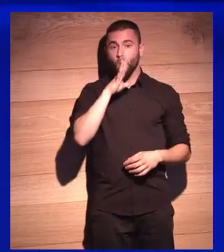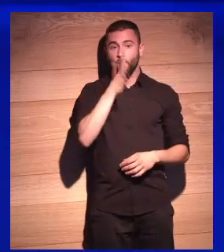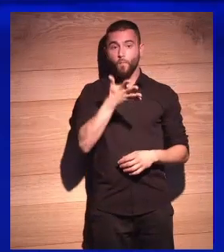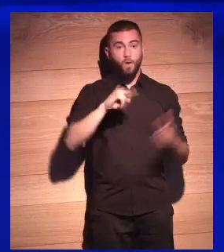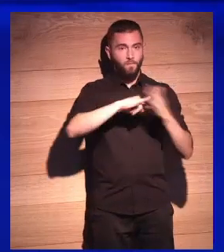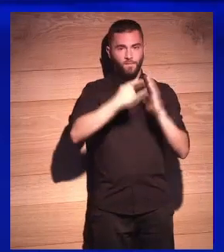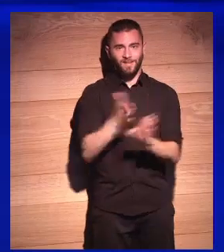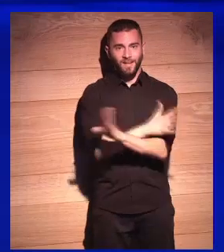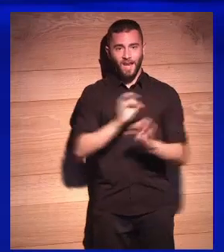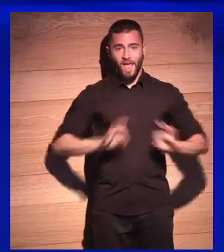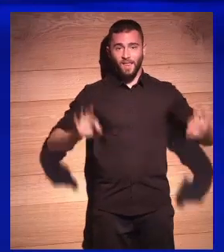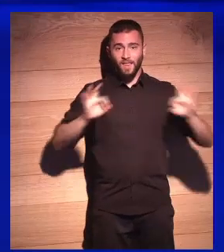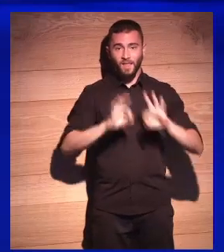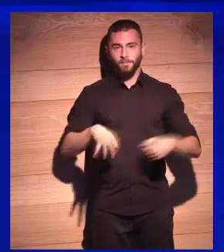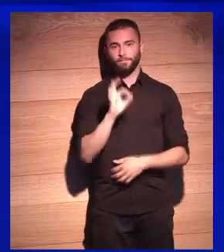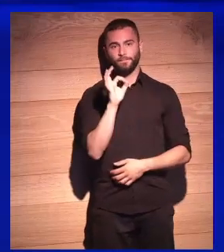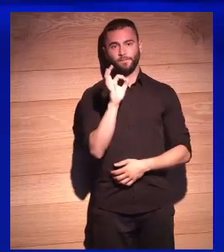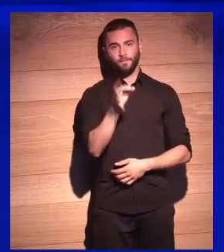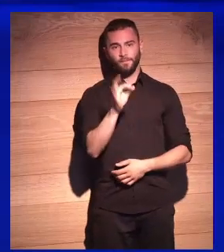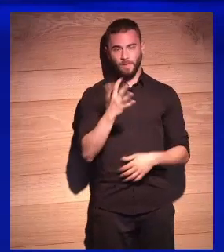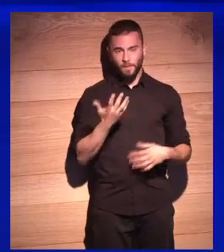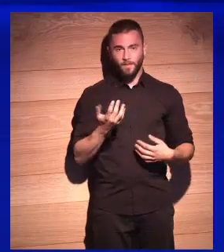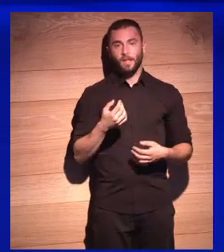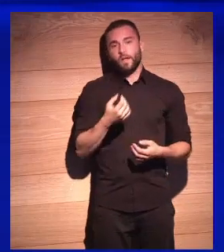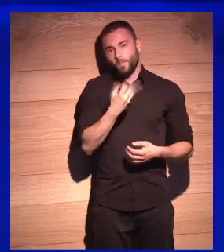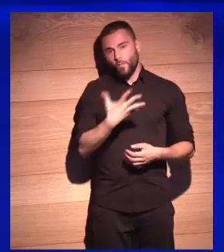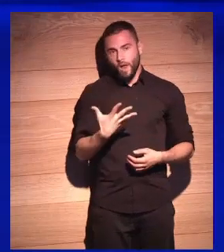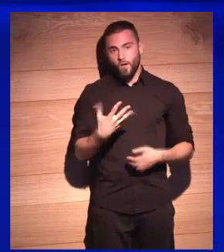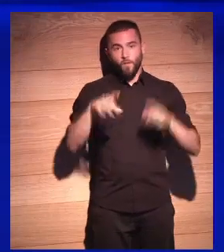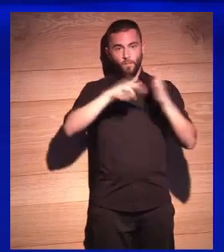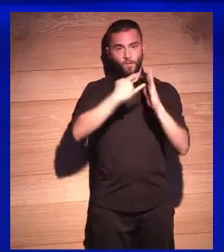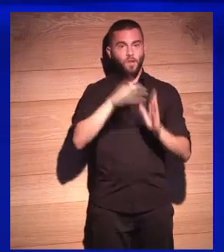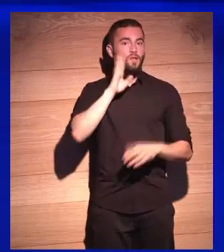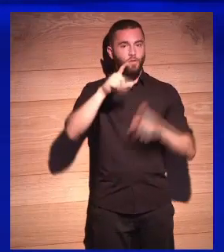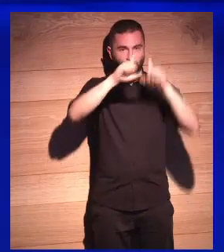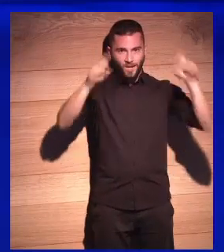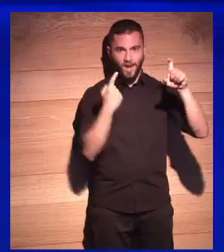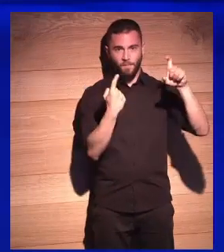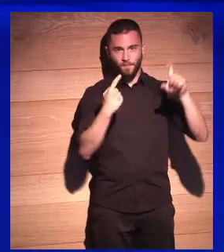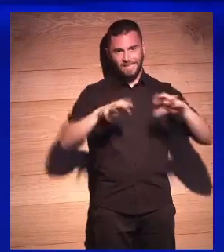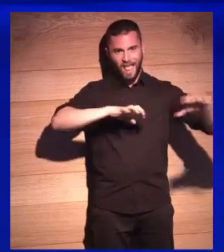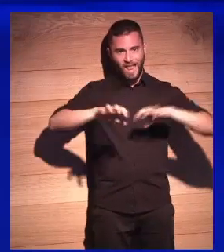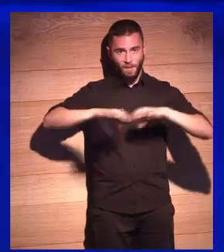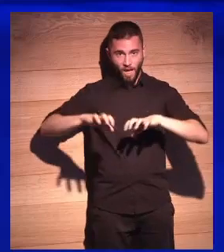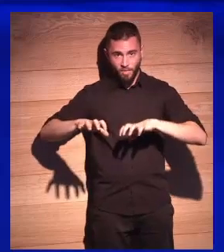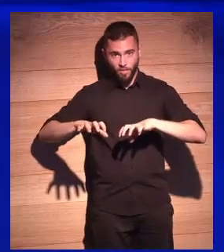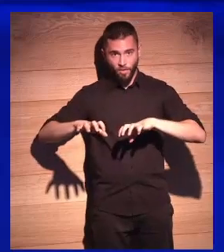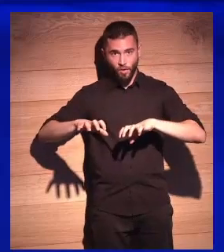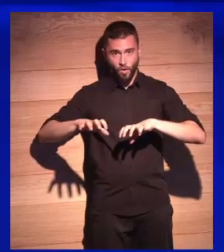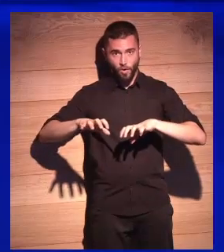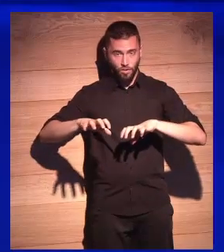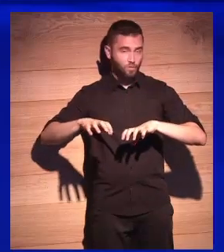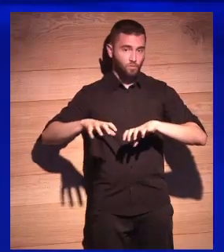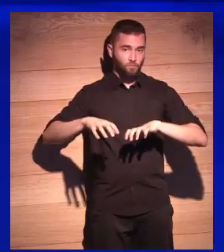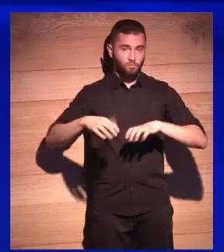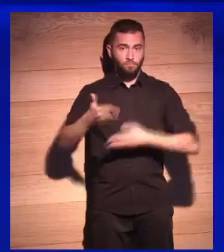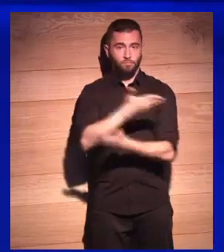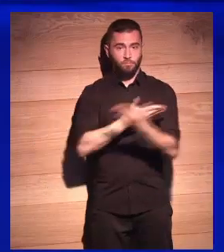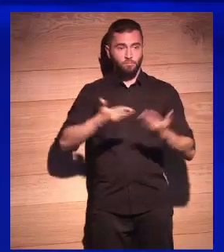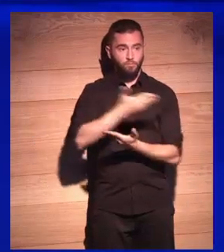bit turmoil, because there was nothing planned. And yeah, there was in this project, there was an animation company working